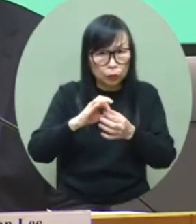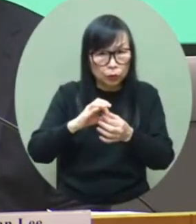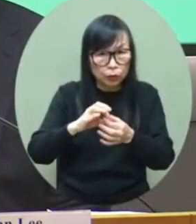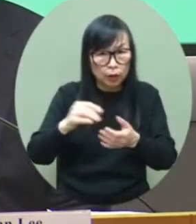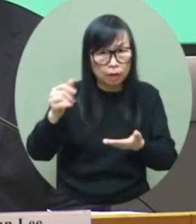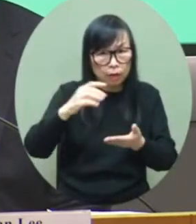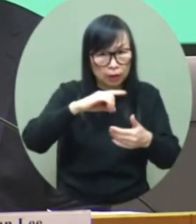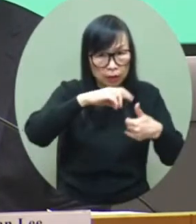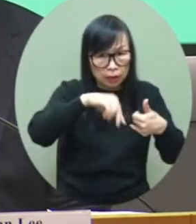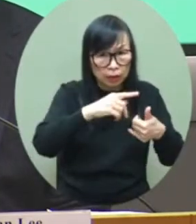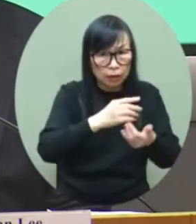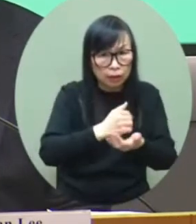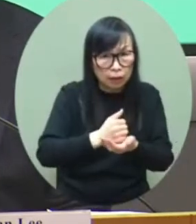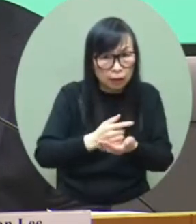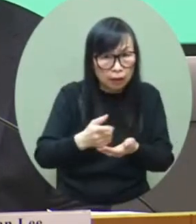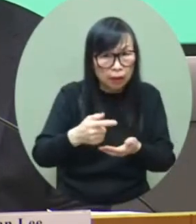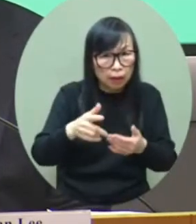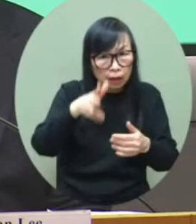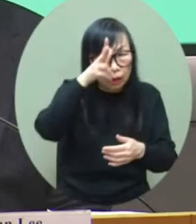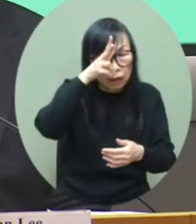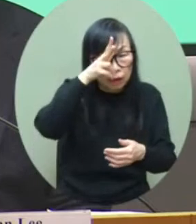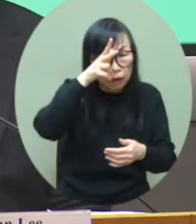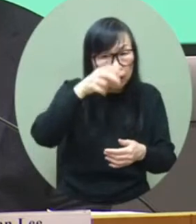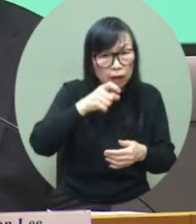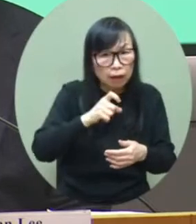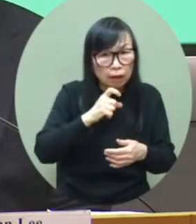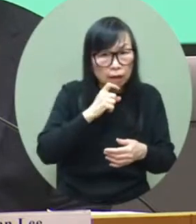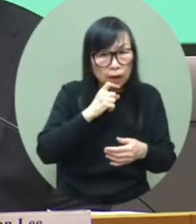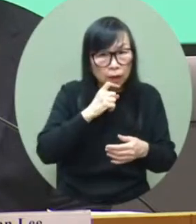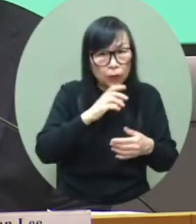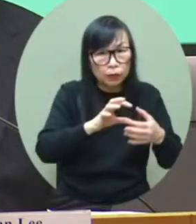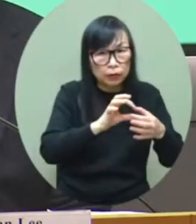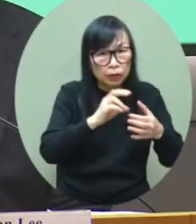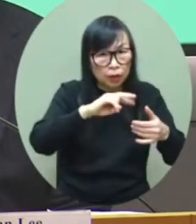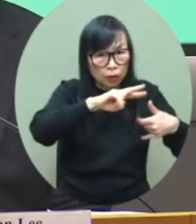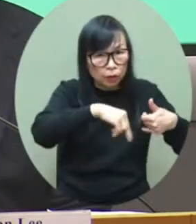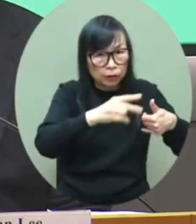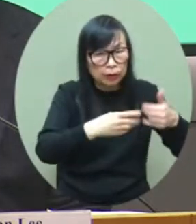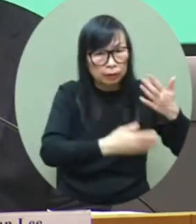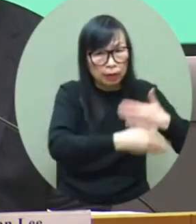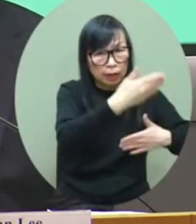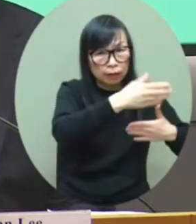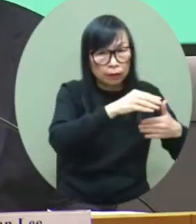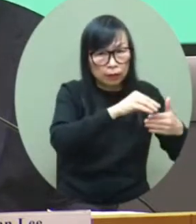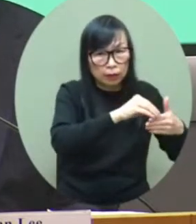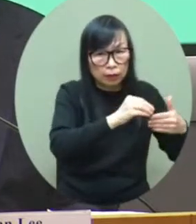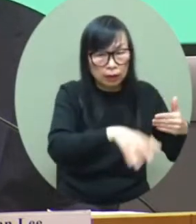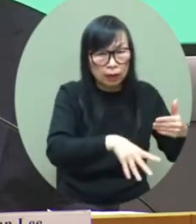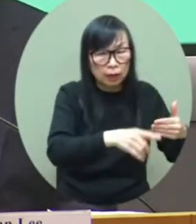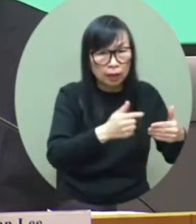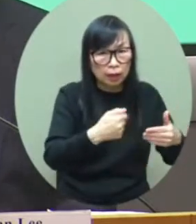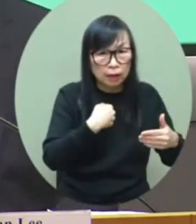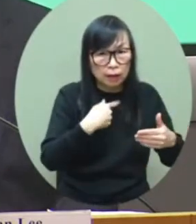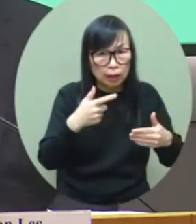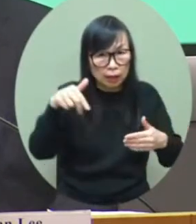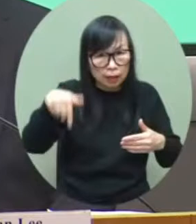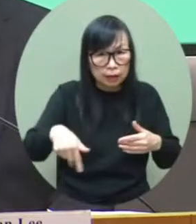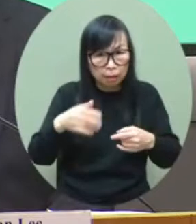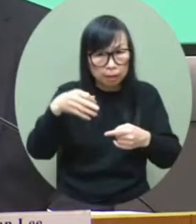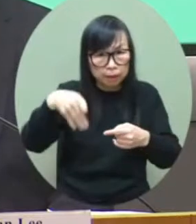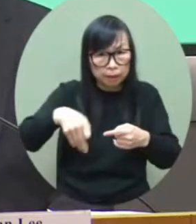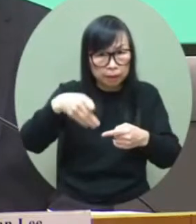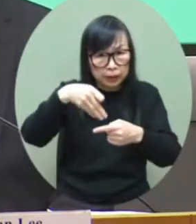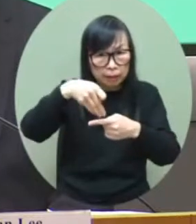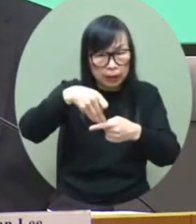Huang Gong BCP, now, there is redevelopment of the Hong Kong BCP. The old Hong